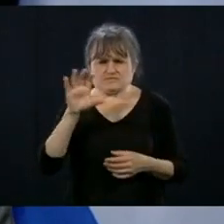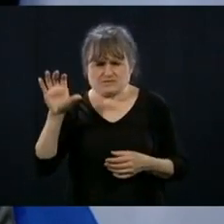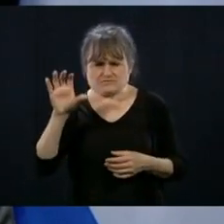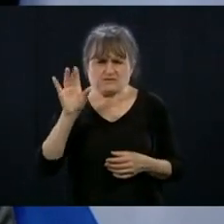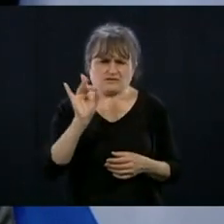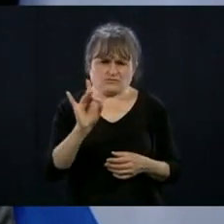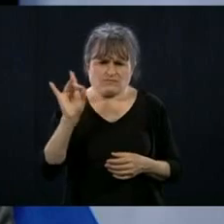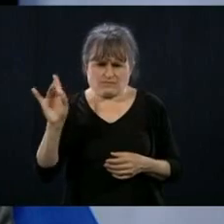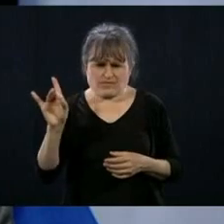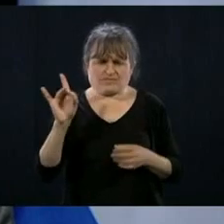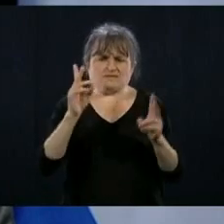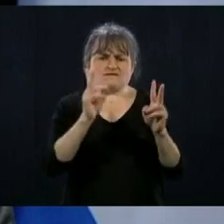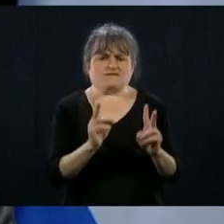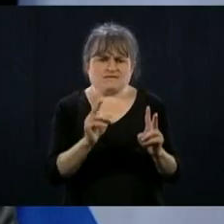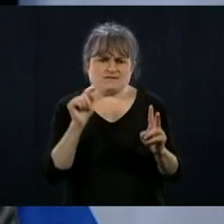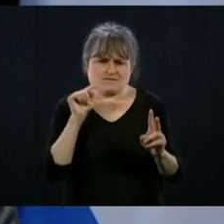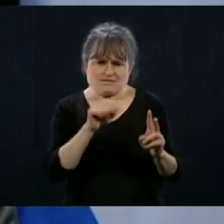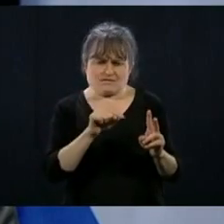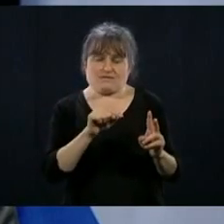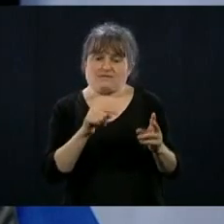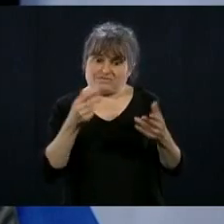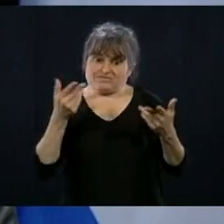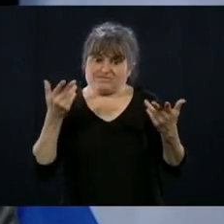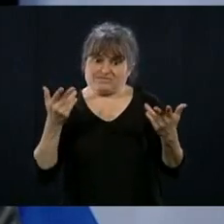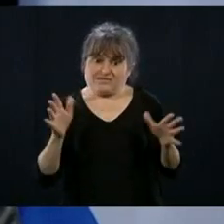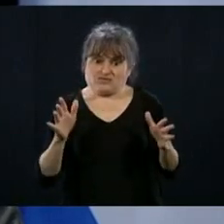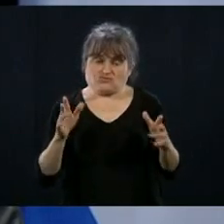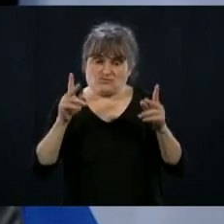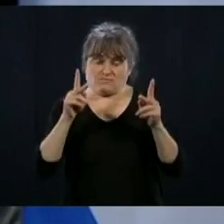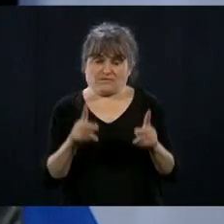around 1,588 that are people